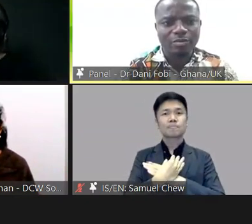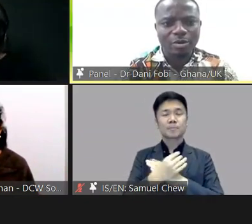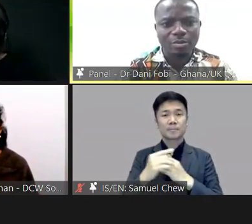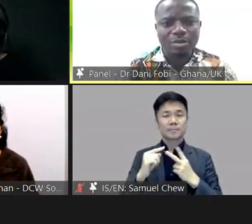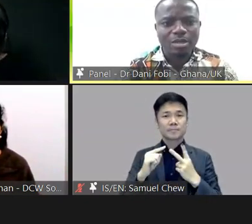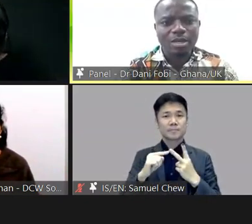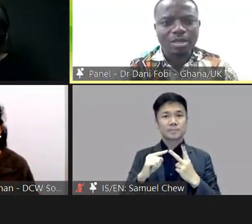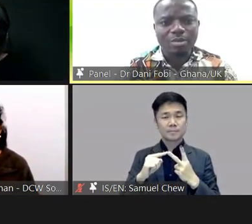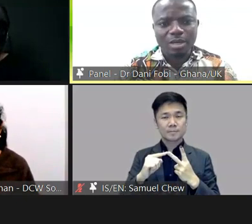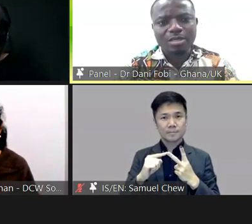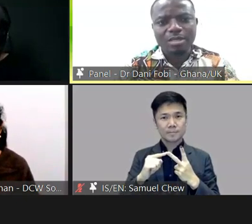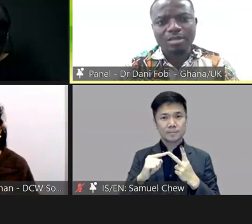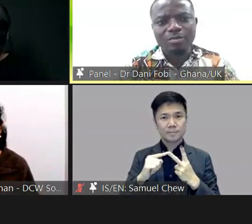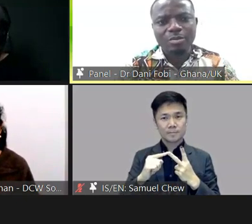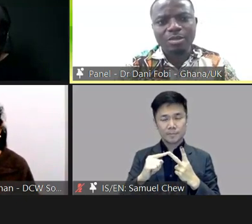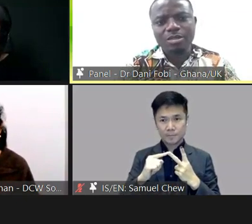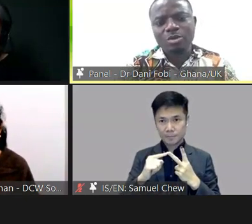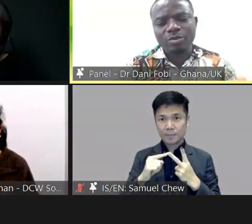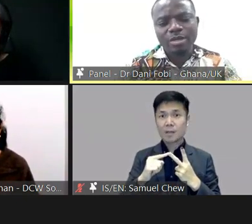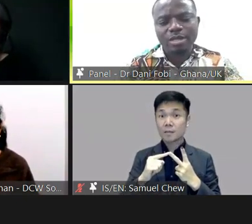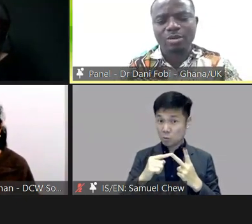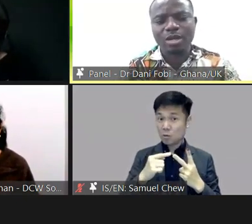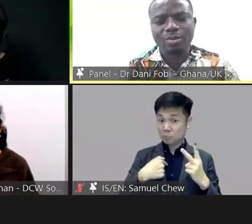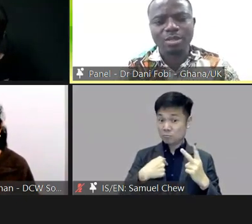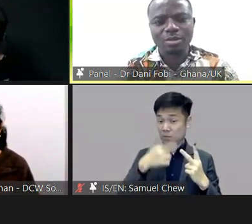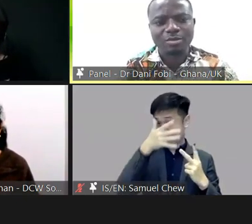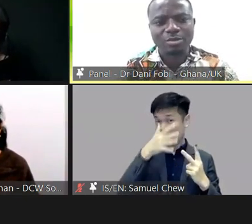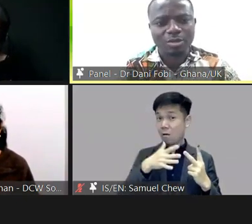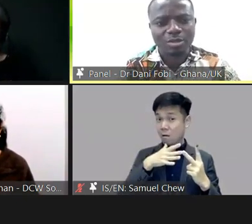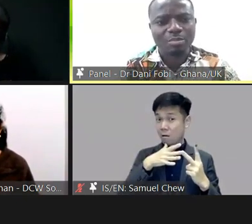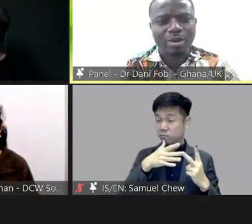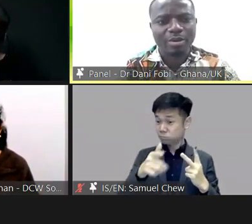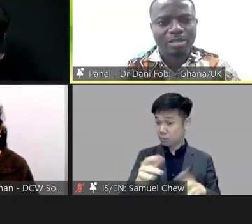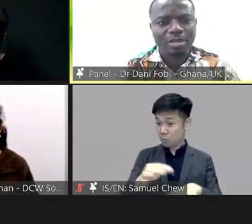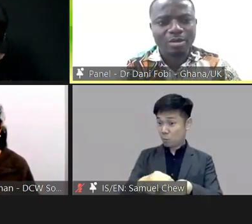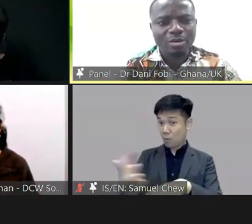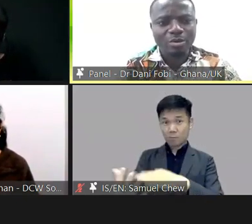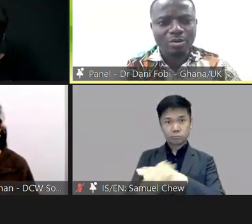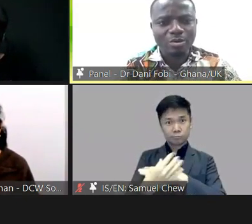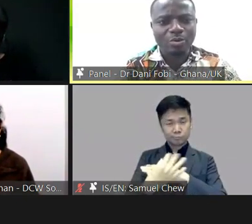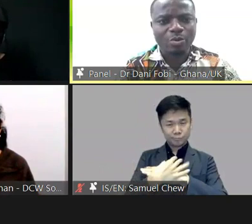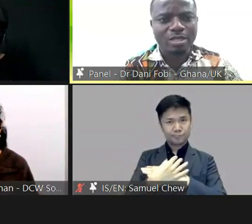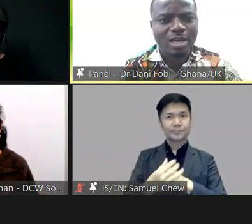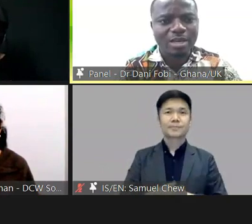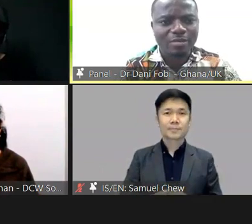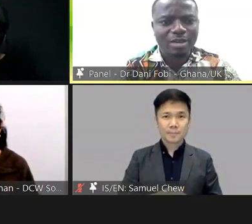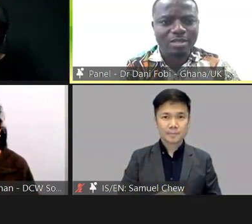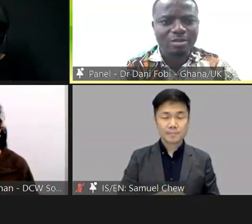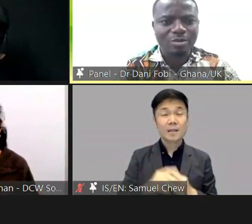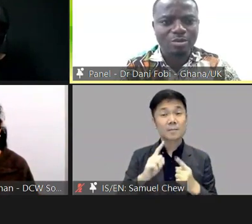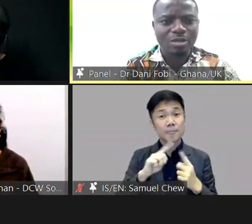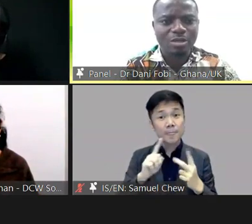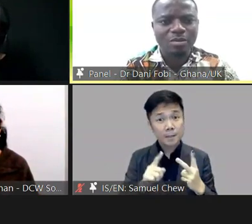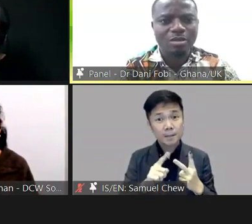get from in making such informed decisions. So for instance, on our project, we have spoken to some parents who wish their deaf